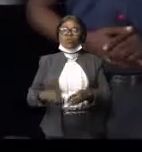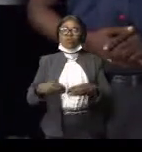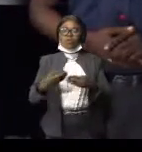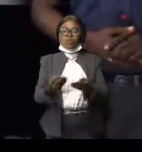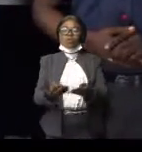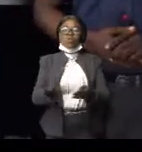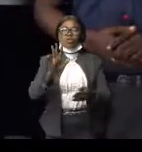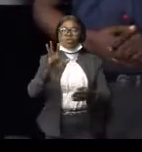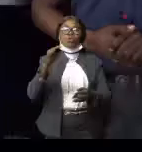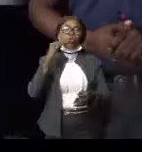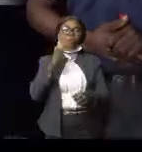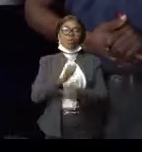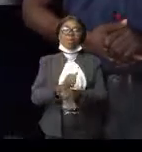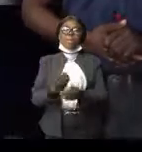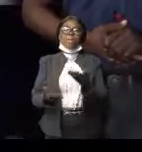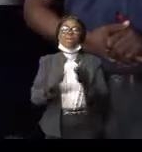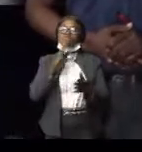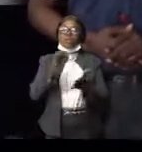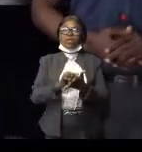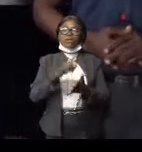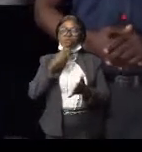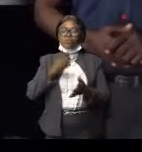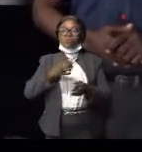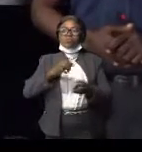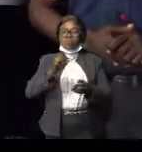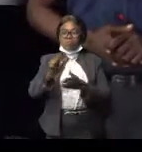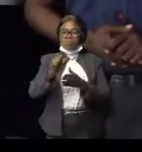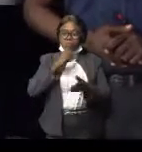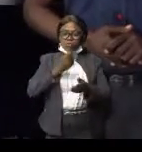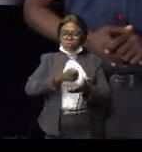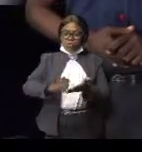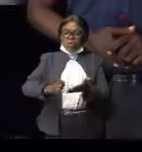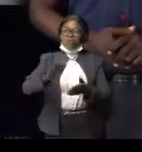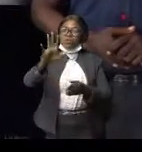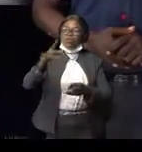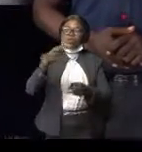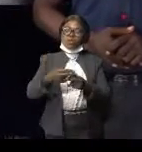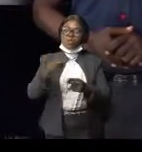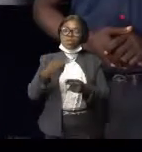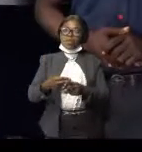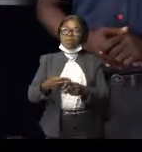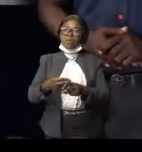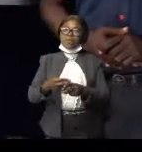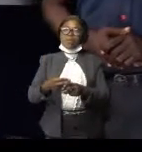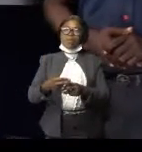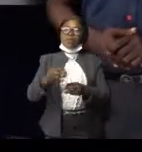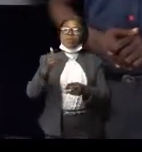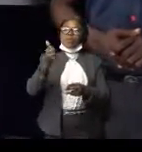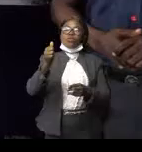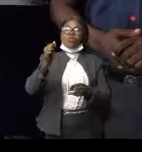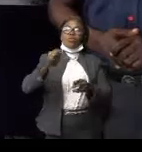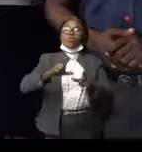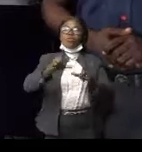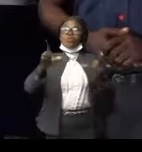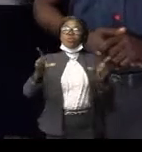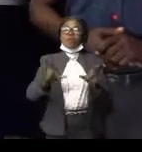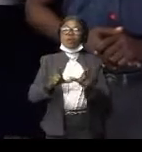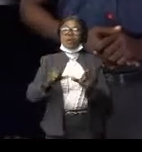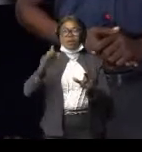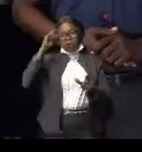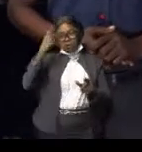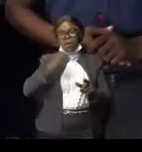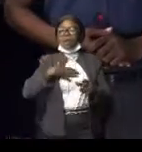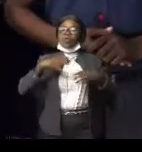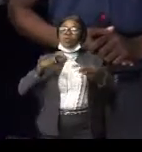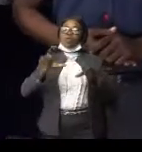you're submitting your homework, make sure you indicate your name. What again? LGA, school.